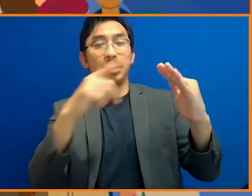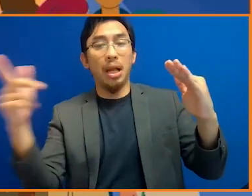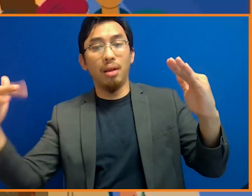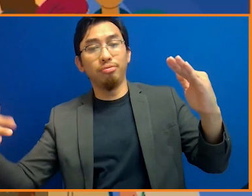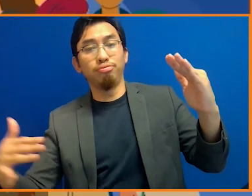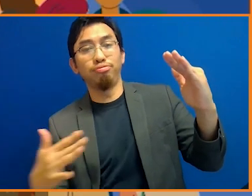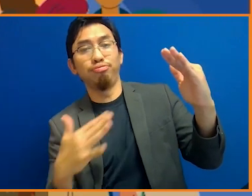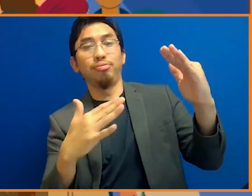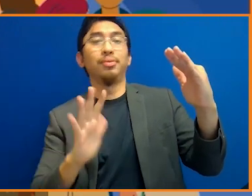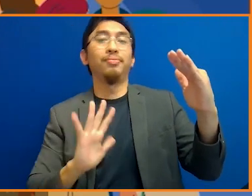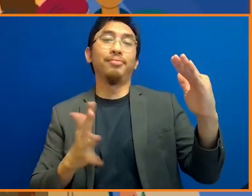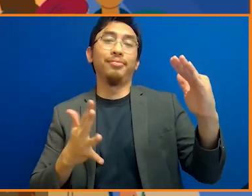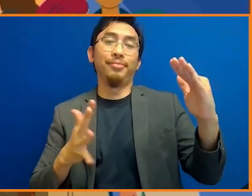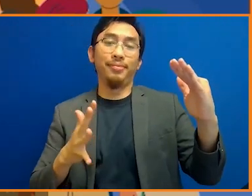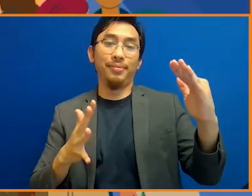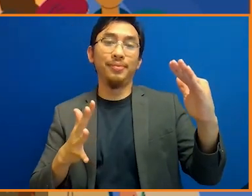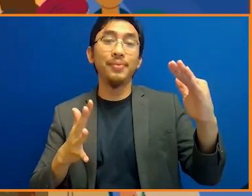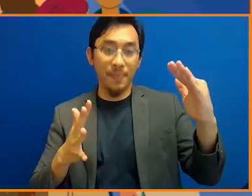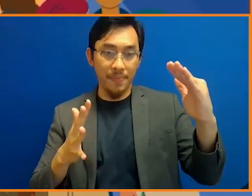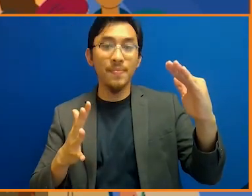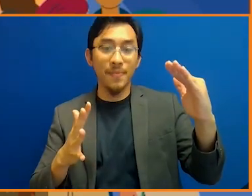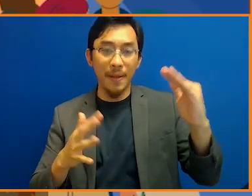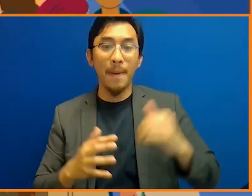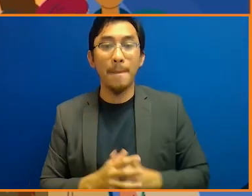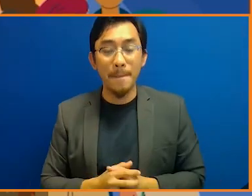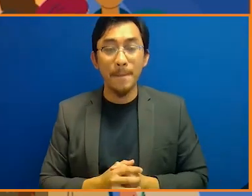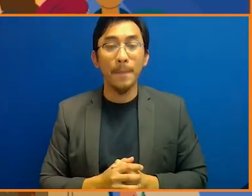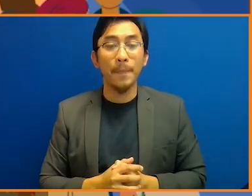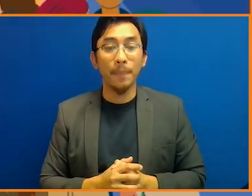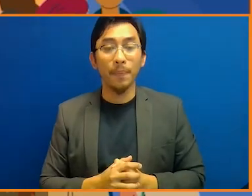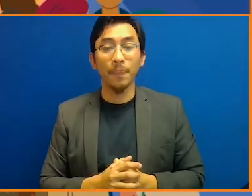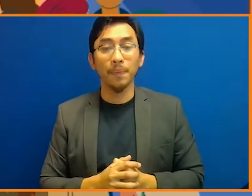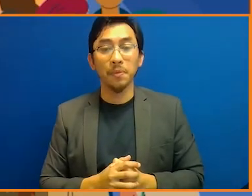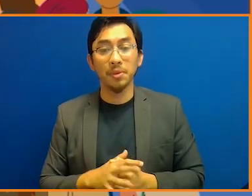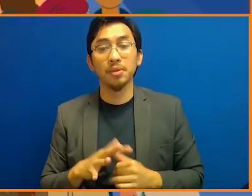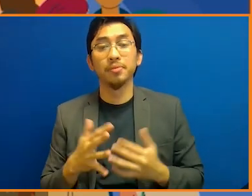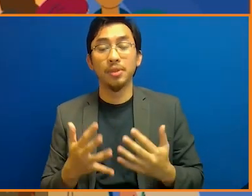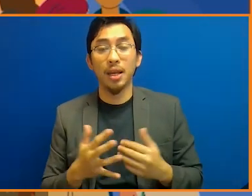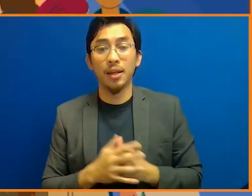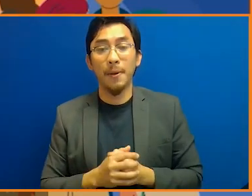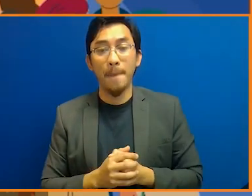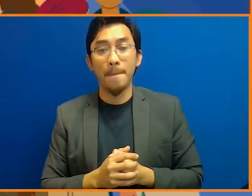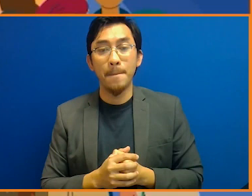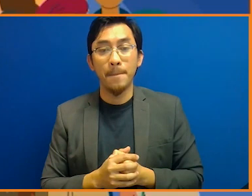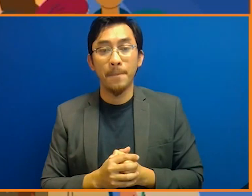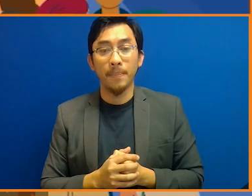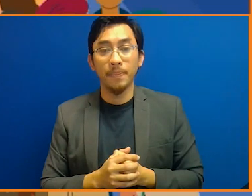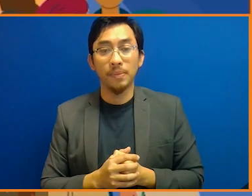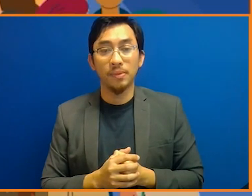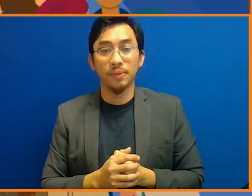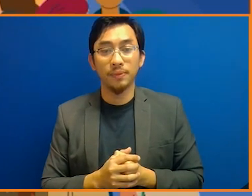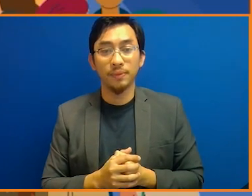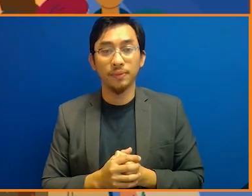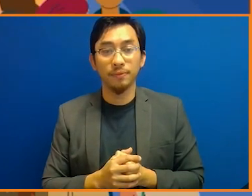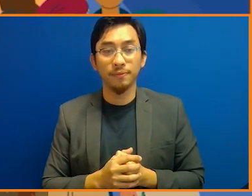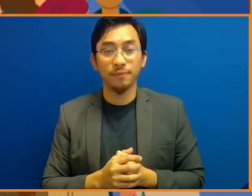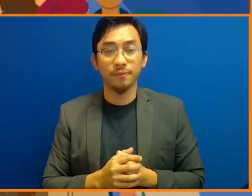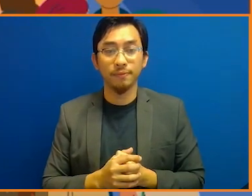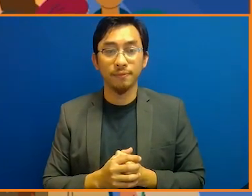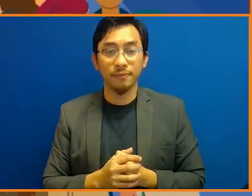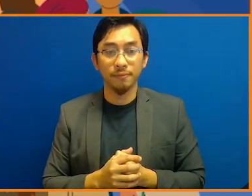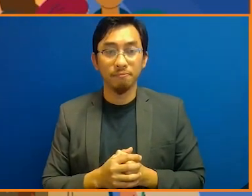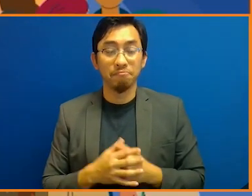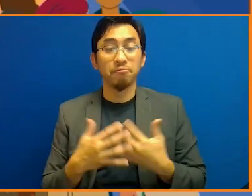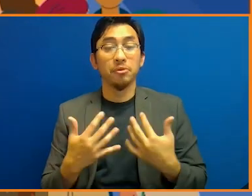so government might intend not to give number, but just to say just only